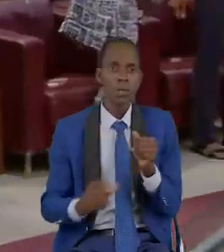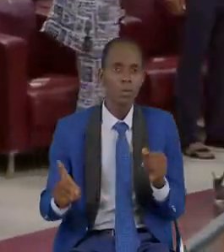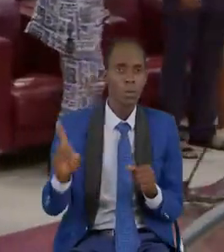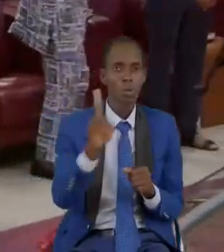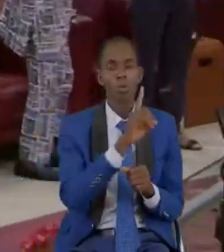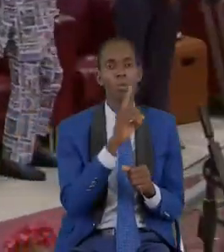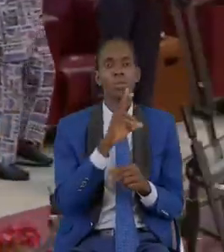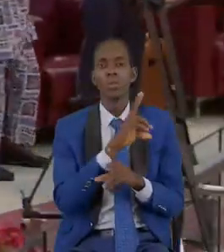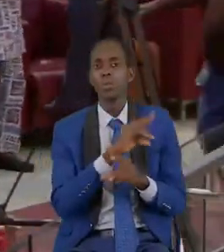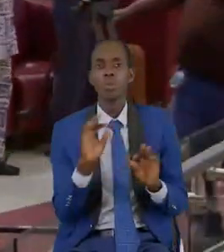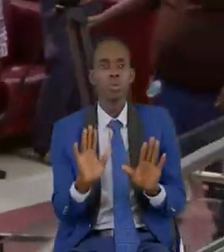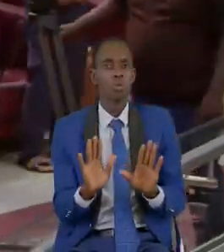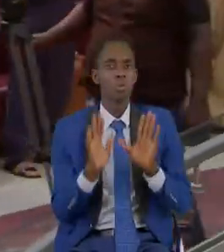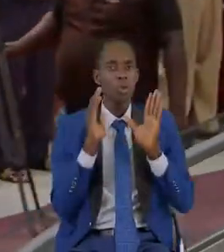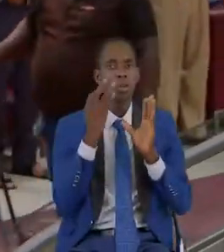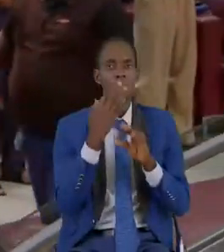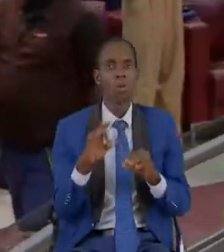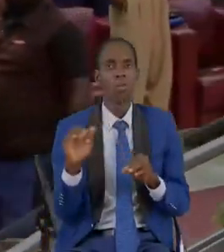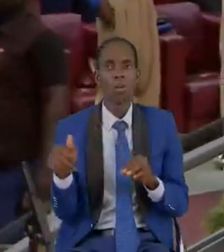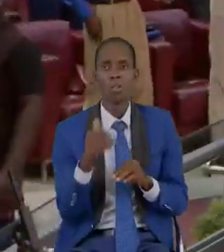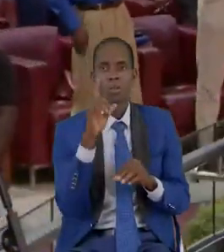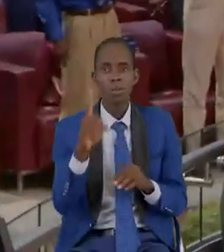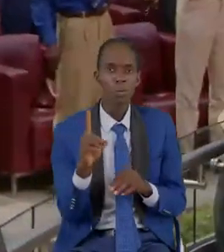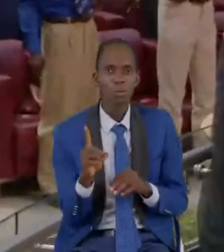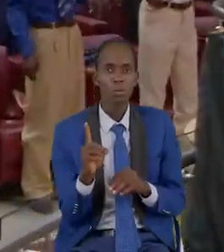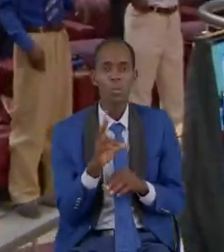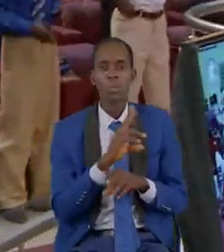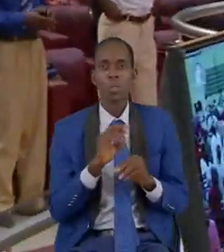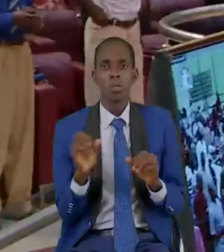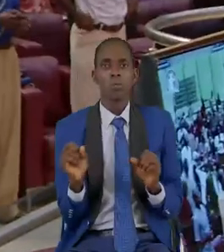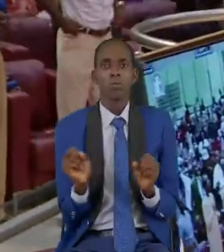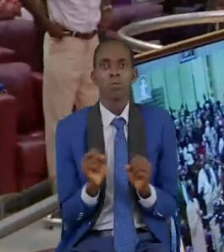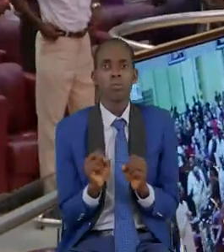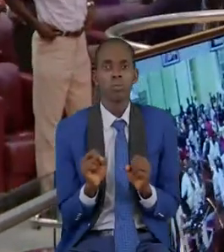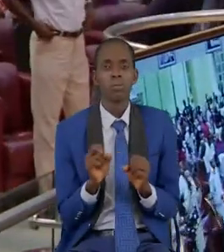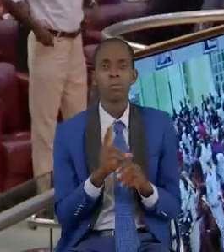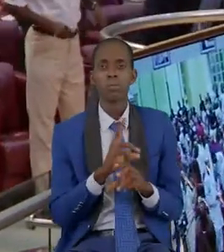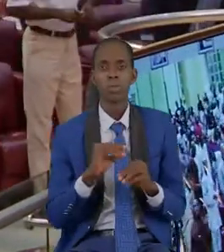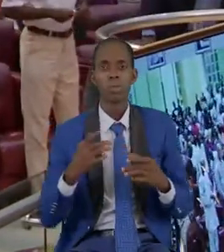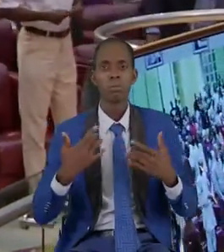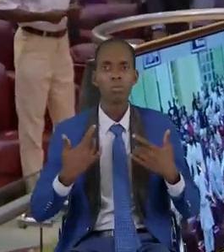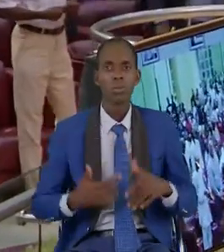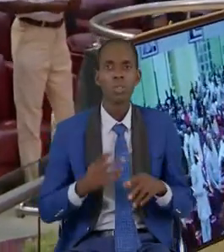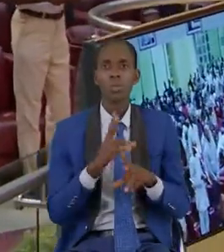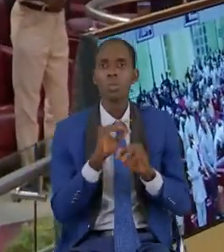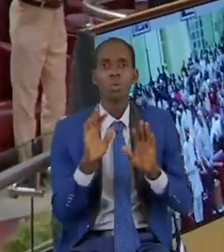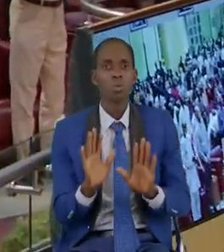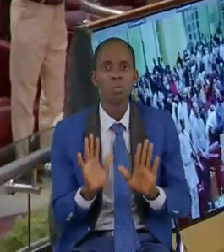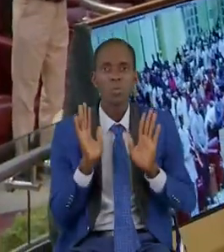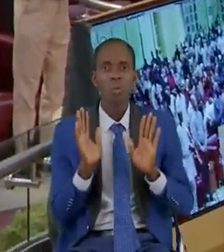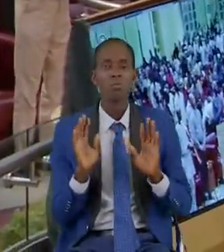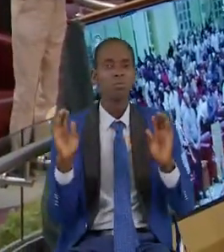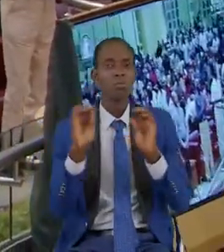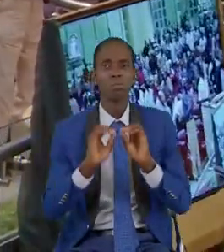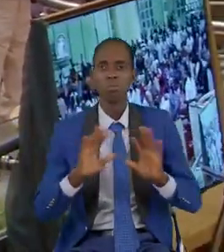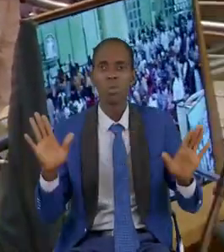man, no fidgeting, no fretting, no fear, nothing